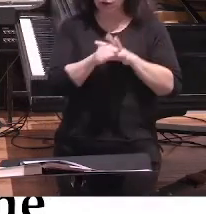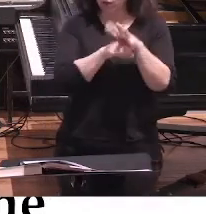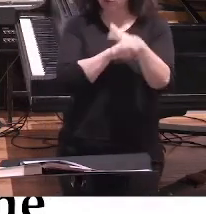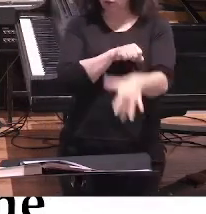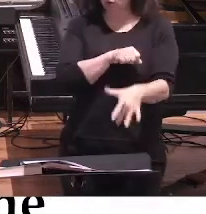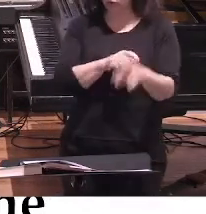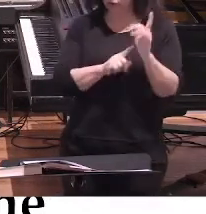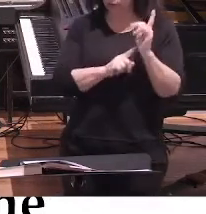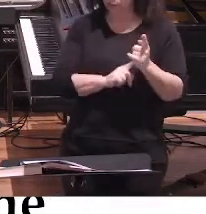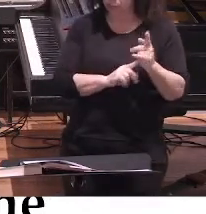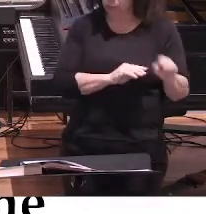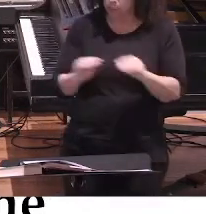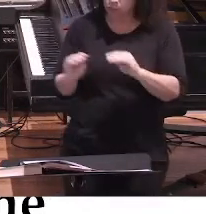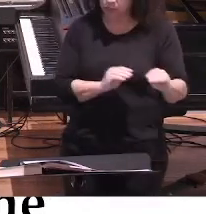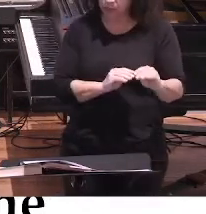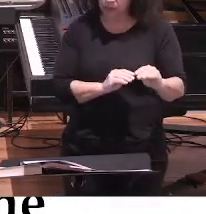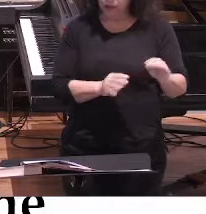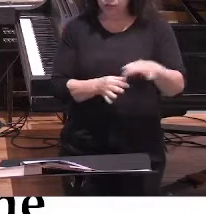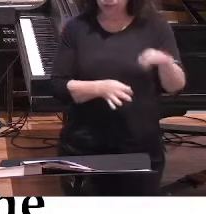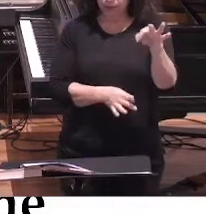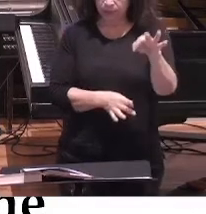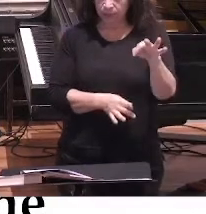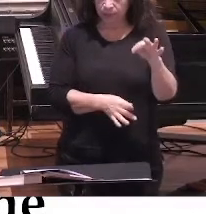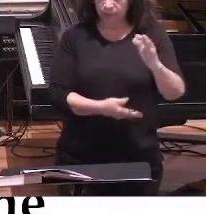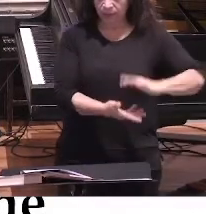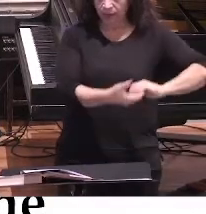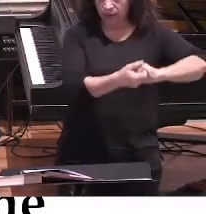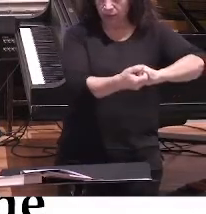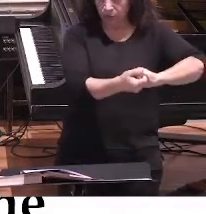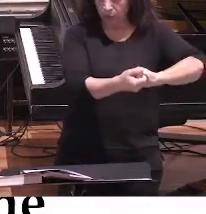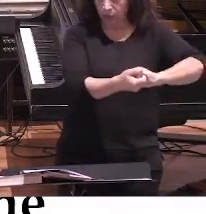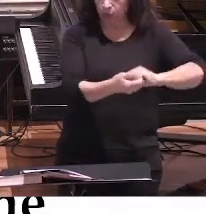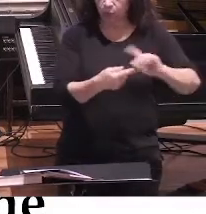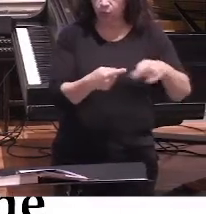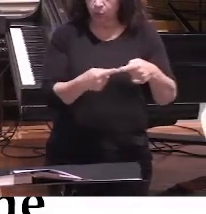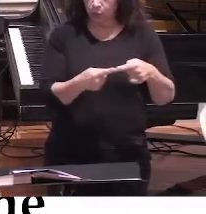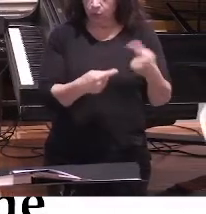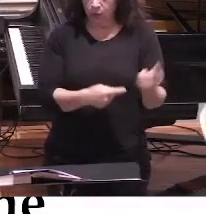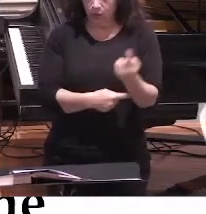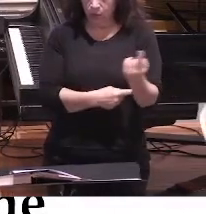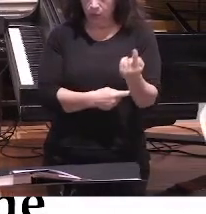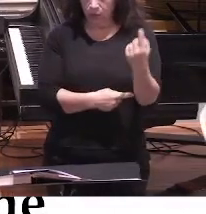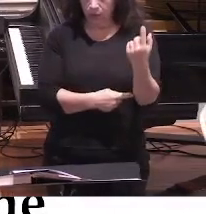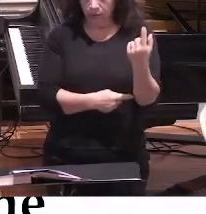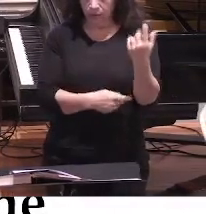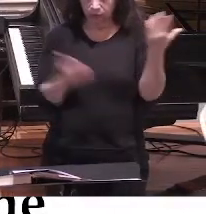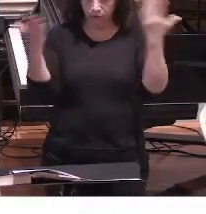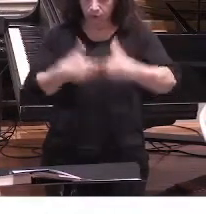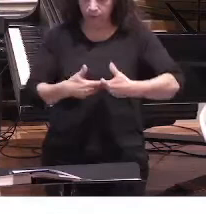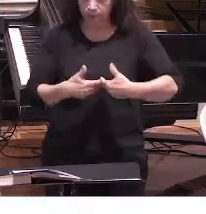that overflows, the movement of the Spirit, a hand to hold when alone in the